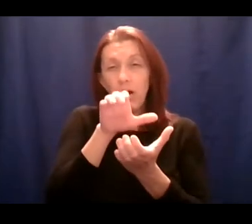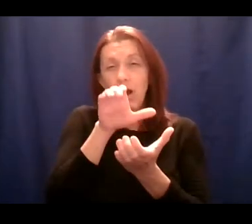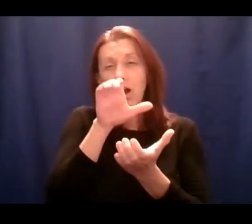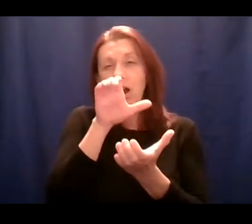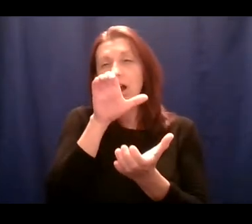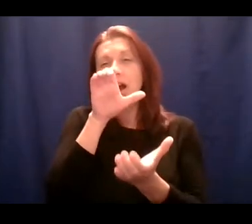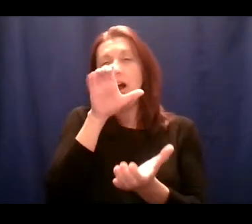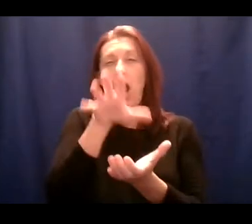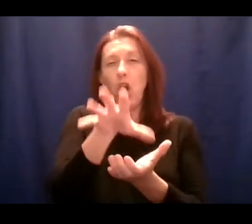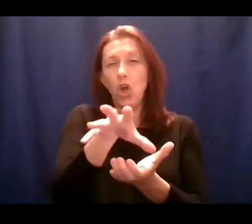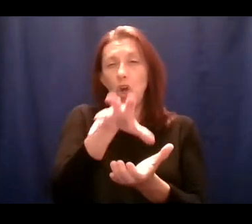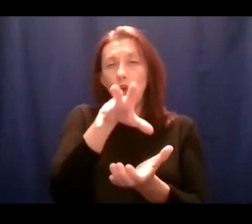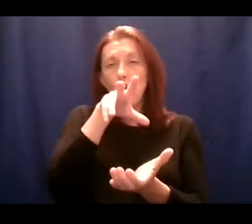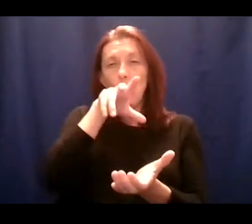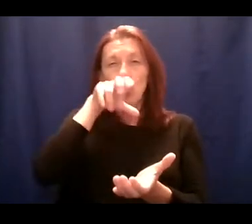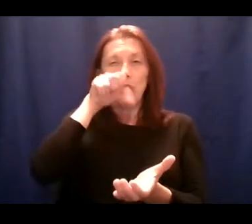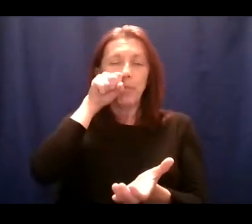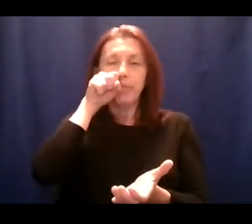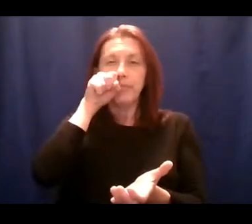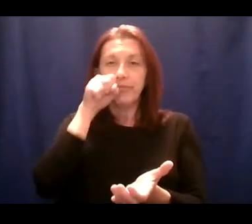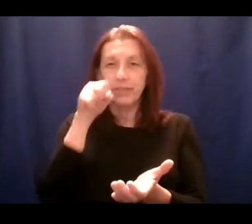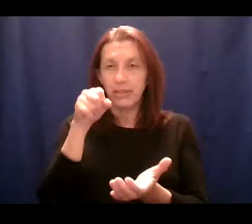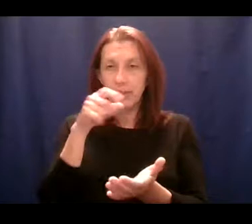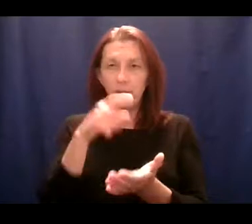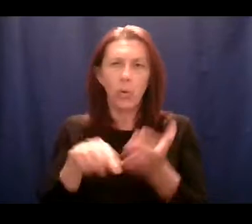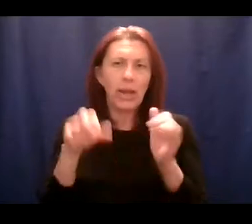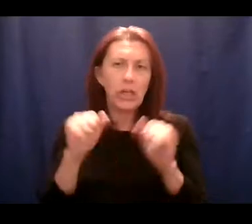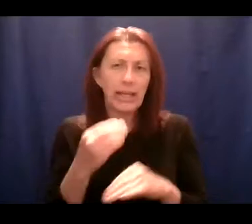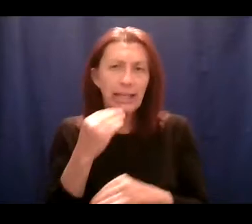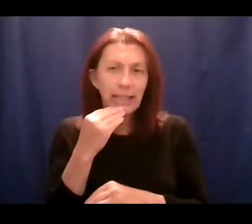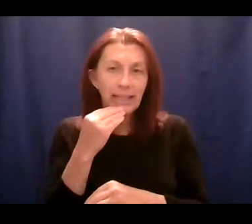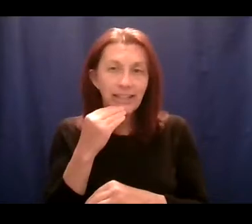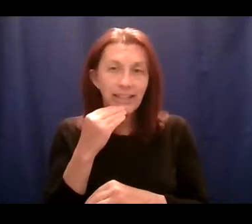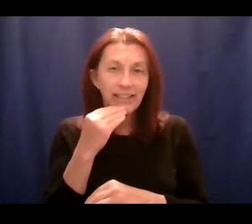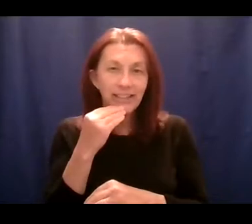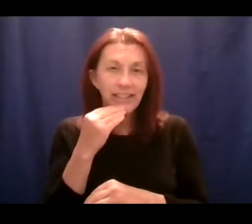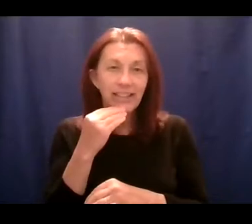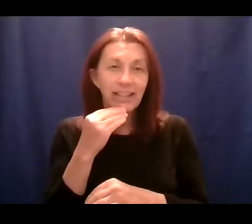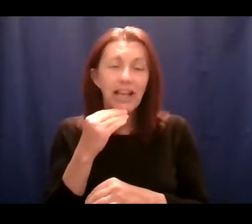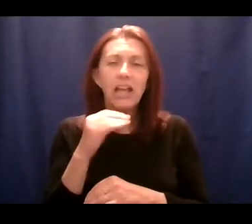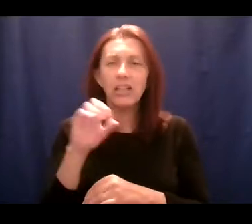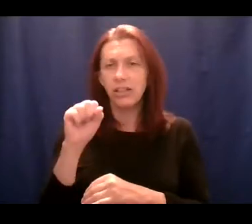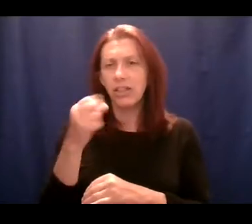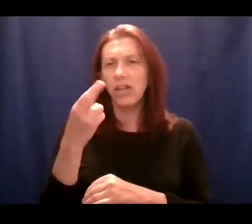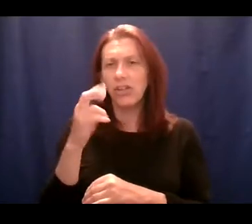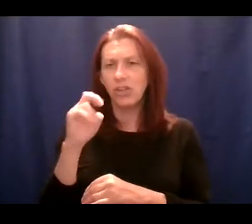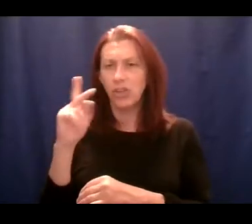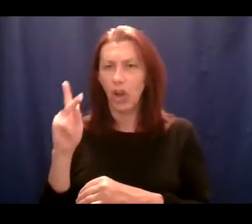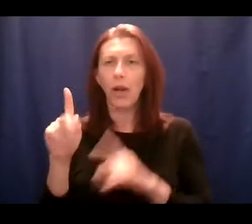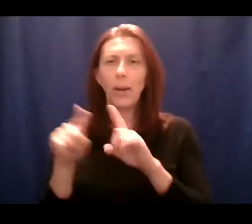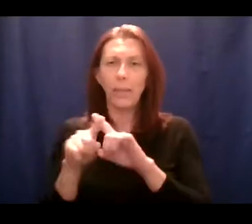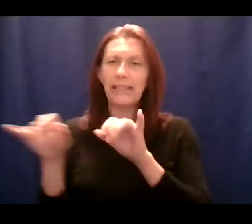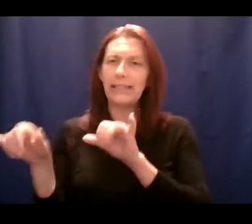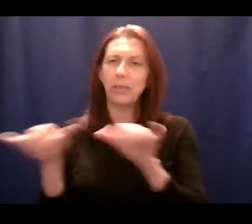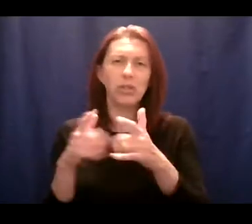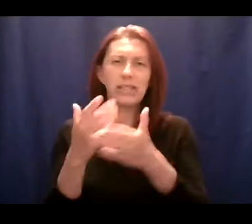What could it eat? Well, just like the animal it's named for, so it's called a whale shark. It is a shark, but just like some of the big whales